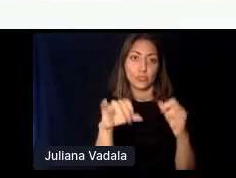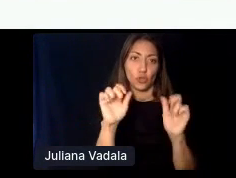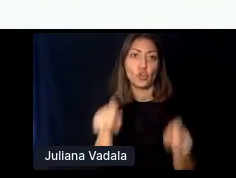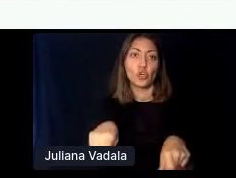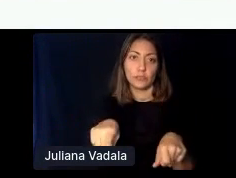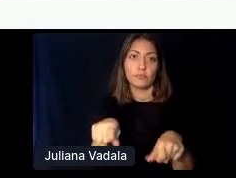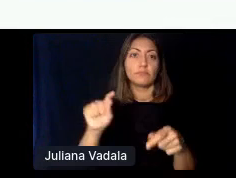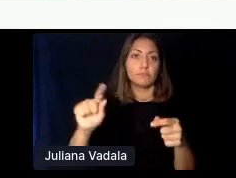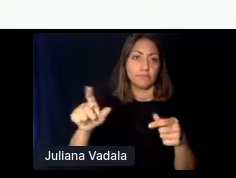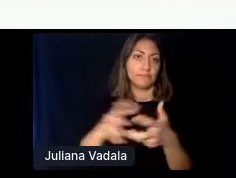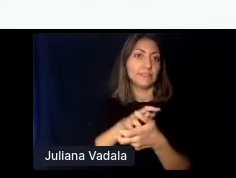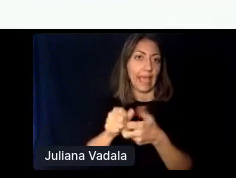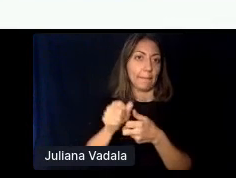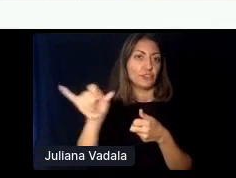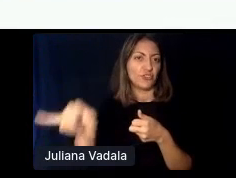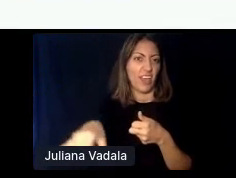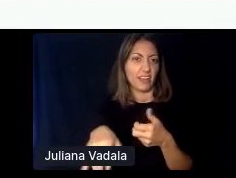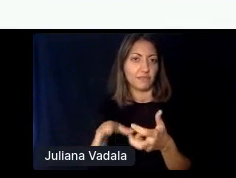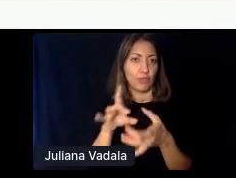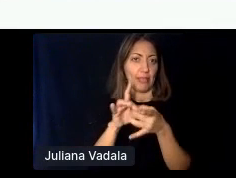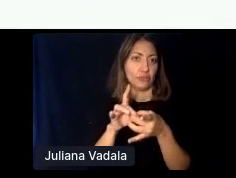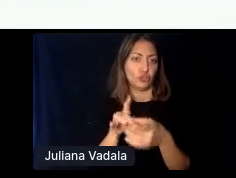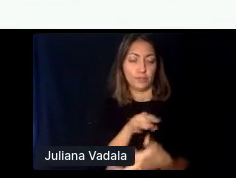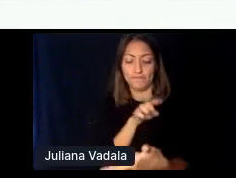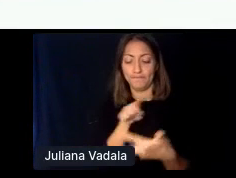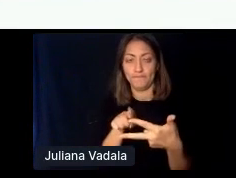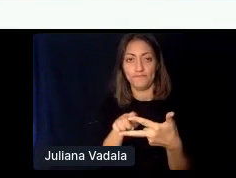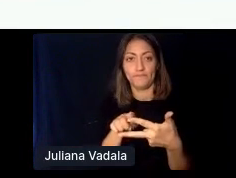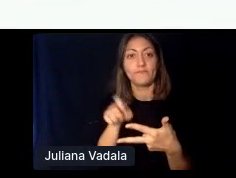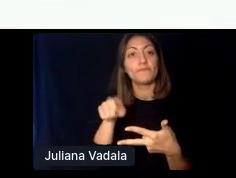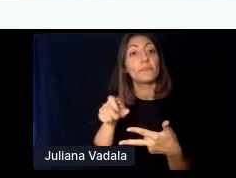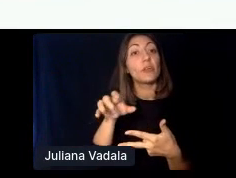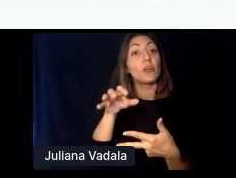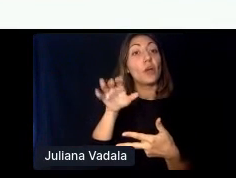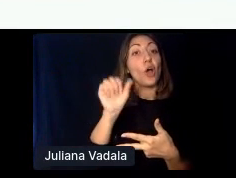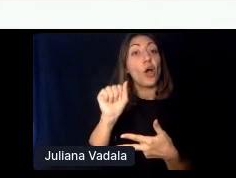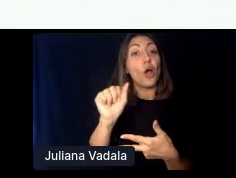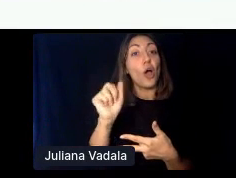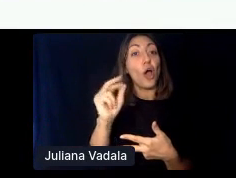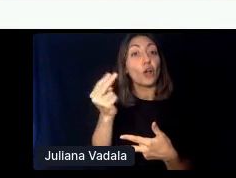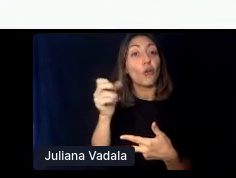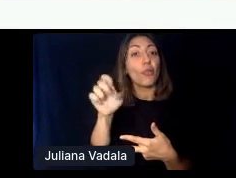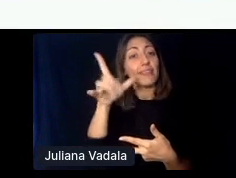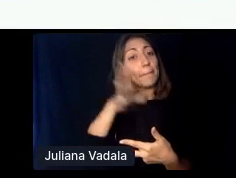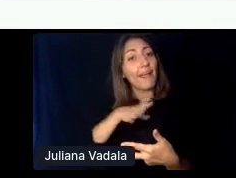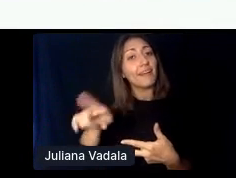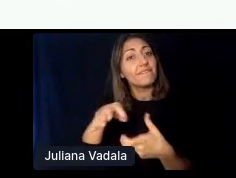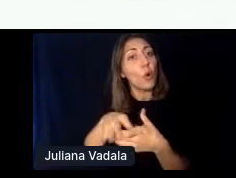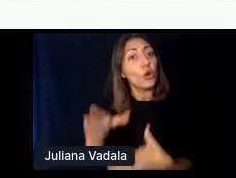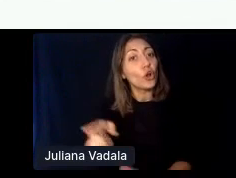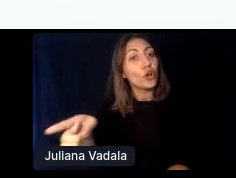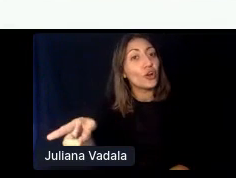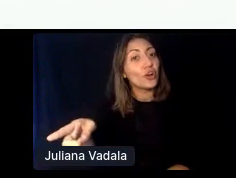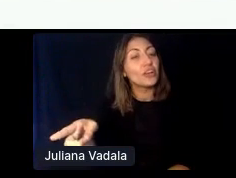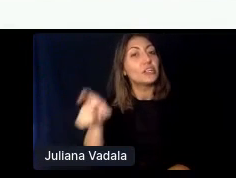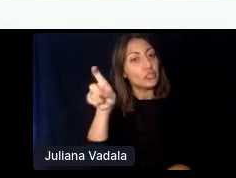is roughly what we're working towards. So Arnold is a voter, and our job is to devote our full energy to listening to what they're